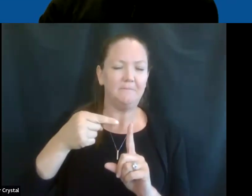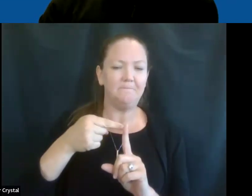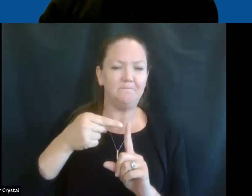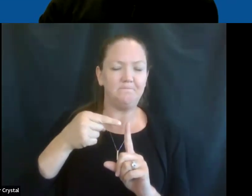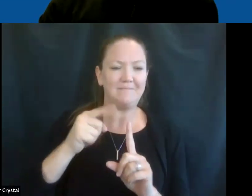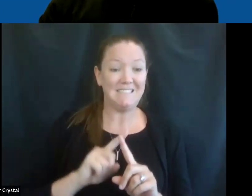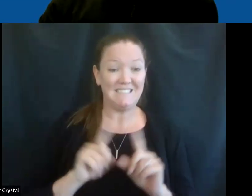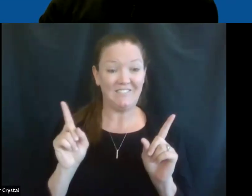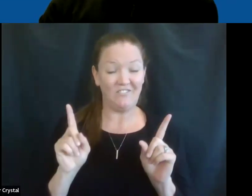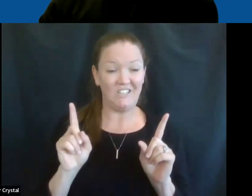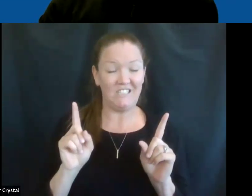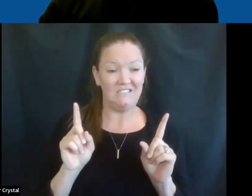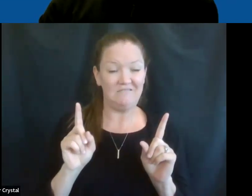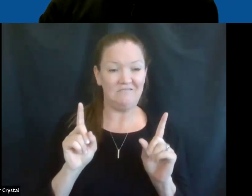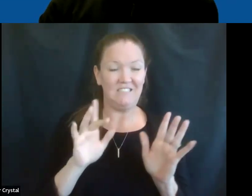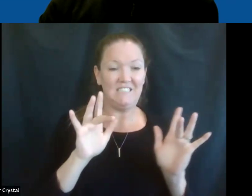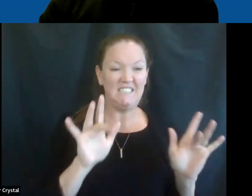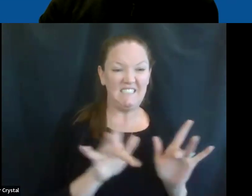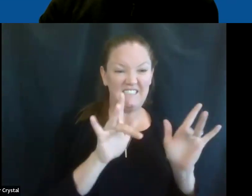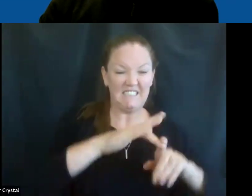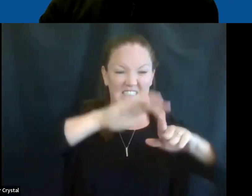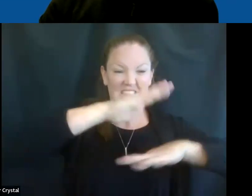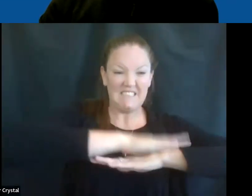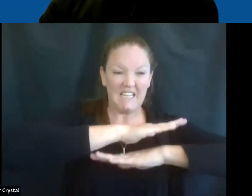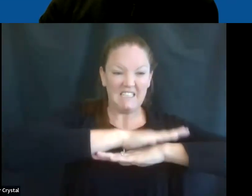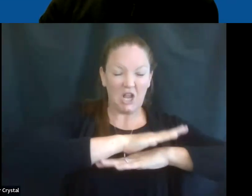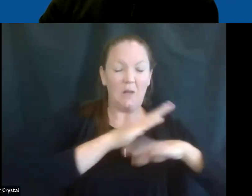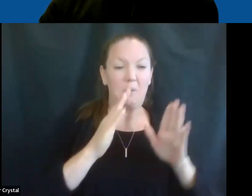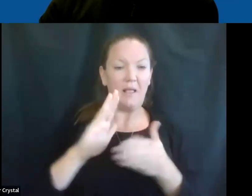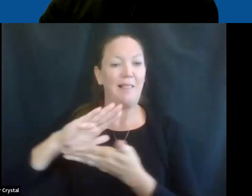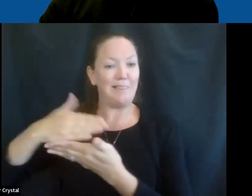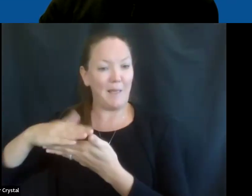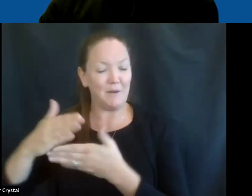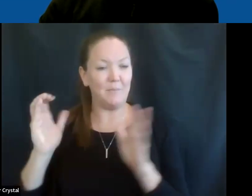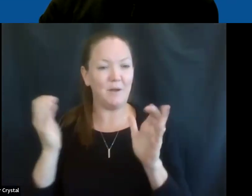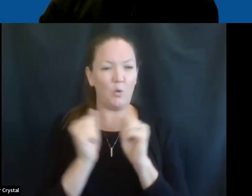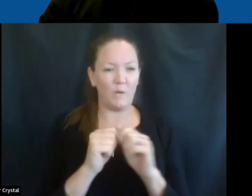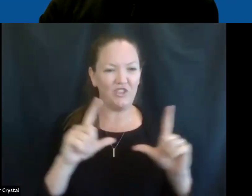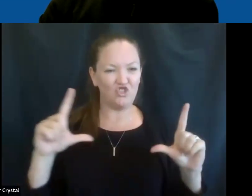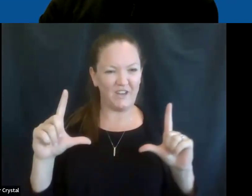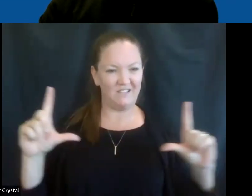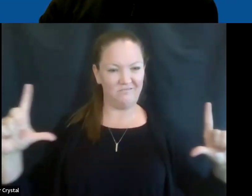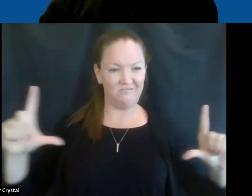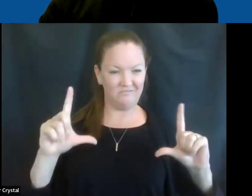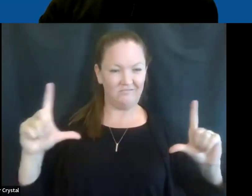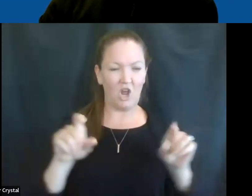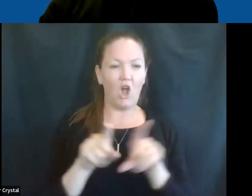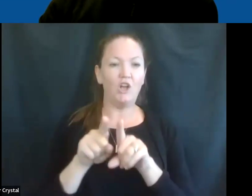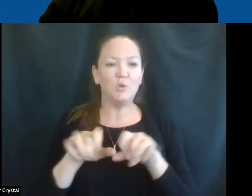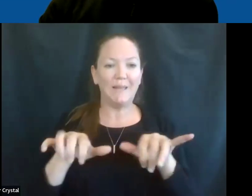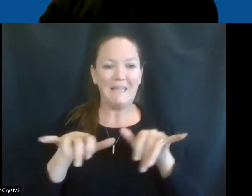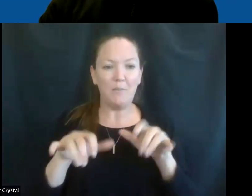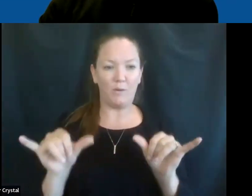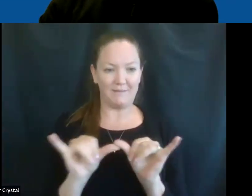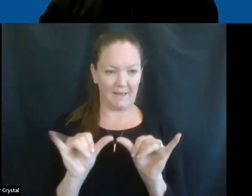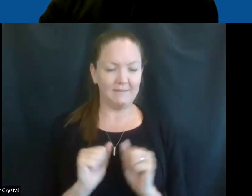differences between desktop and laptops, such as in relation to screen size and keyboard size. Looks like Wally asked that question. That's a